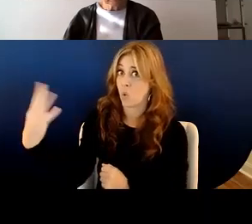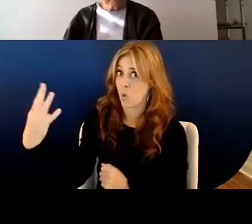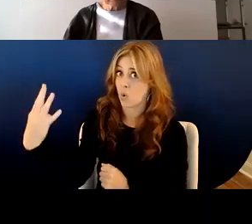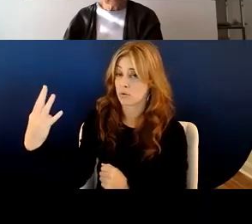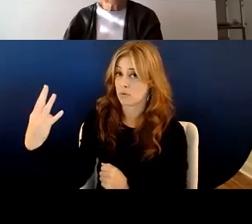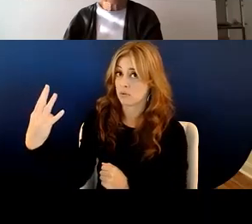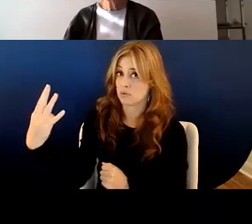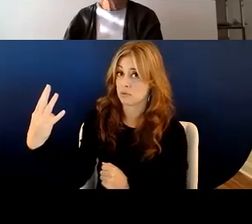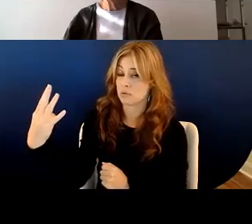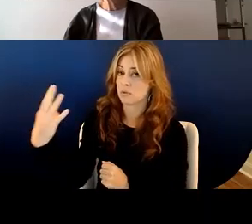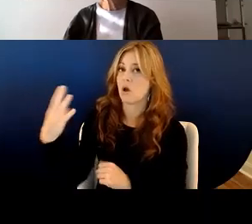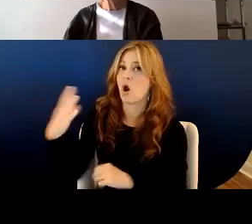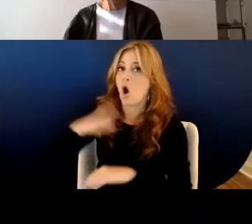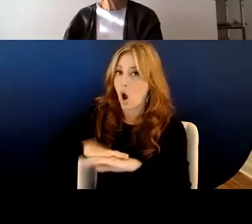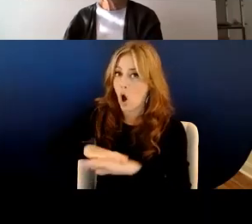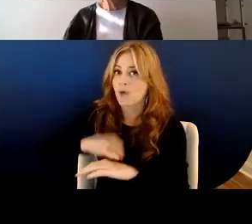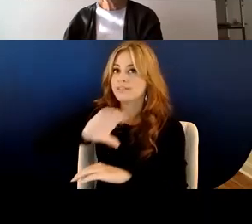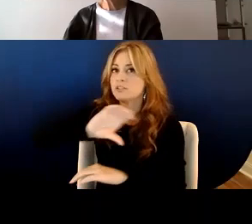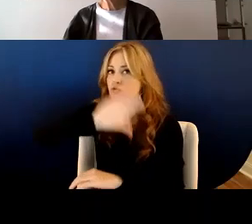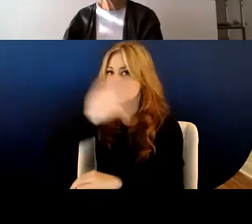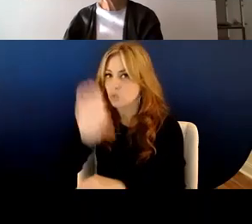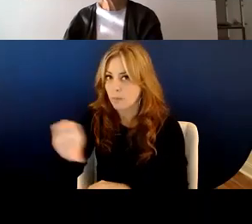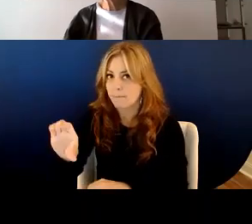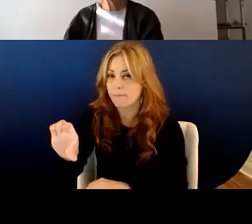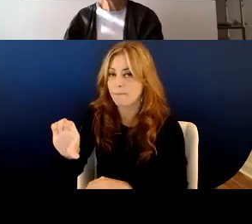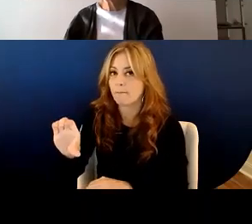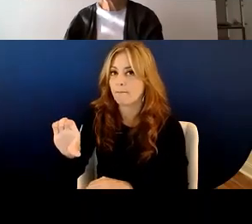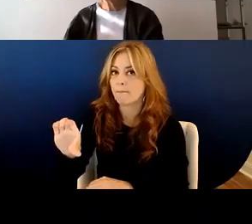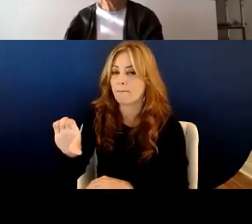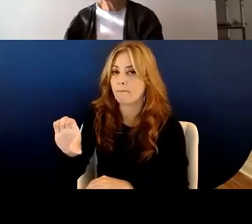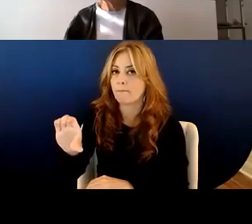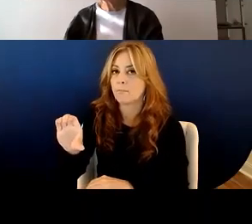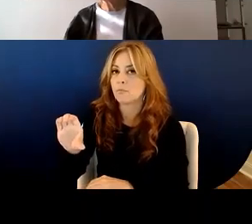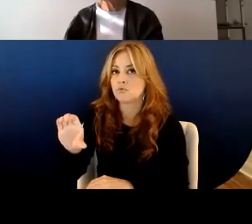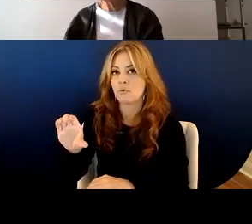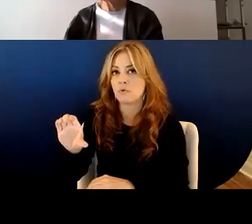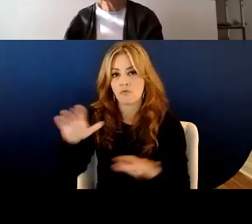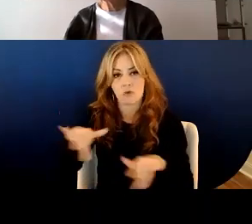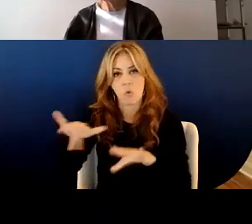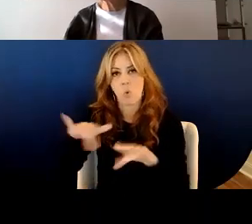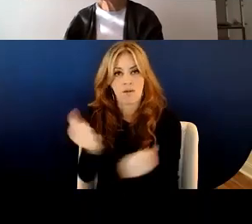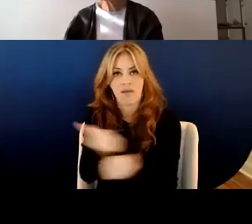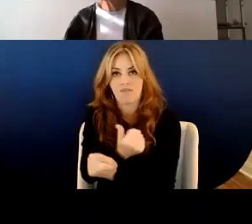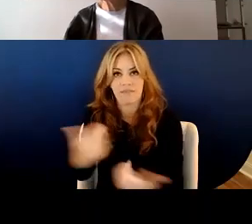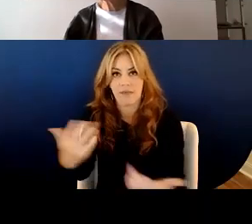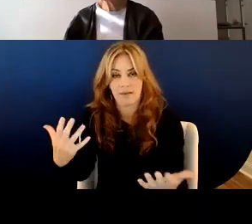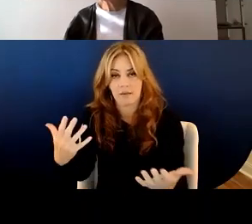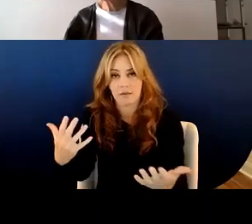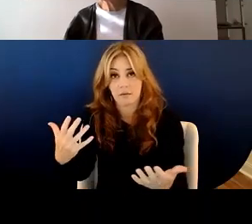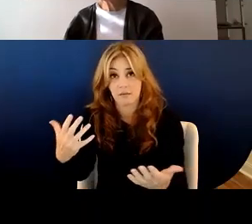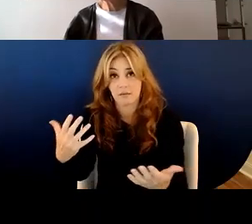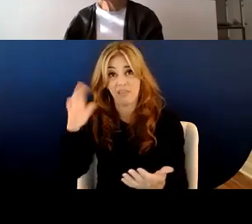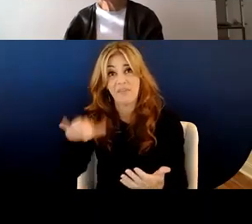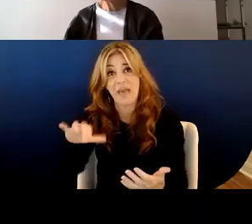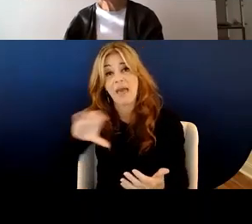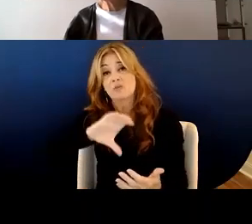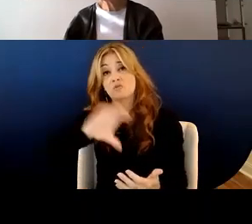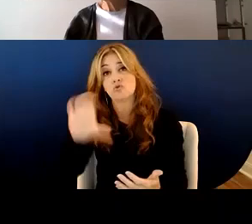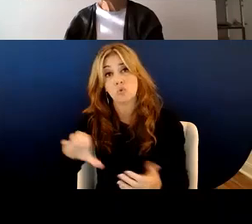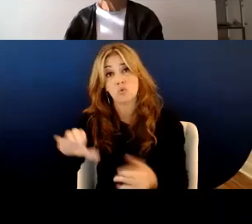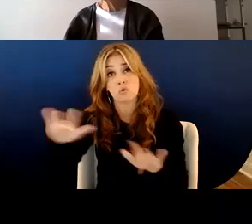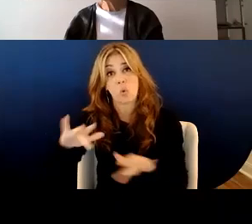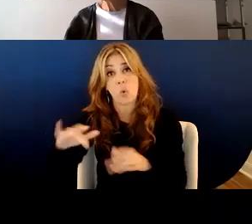via Zoom, as they show the PowerPoint. They would record all that. Would they then be able to upload